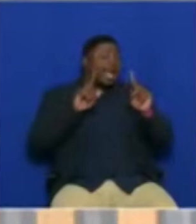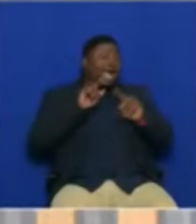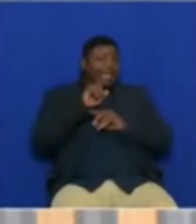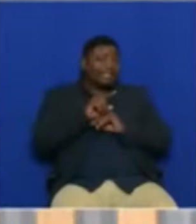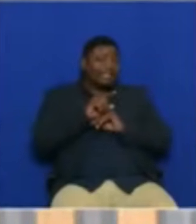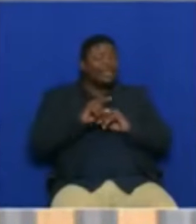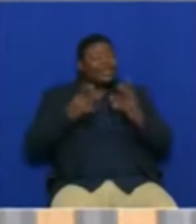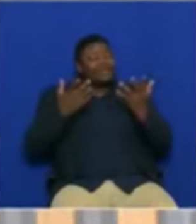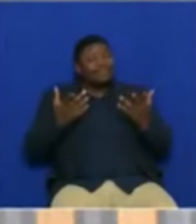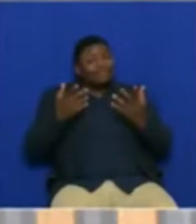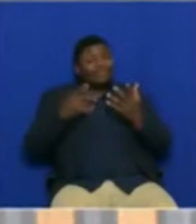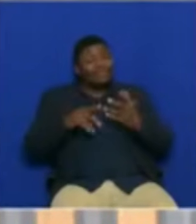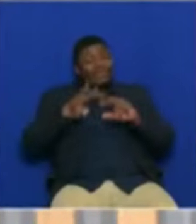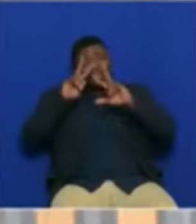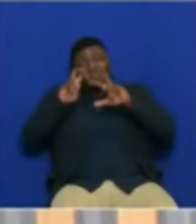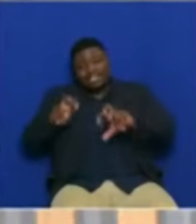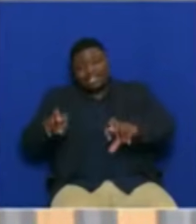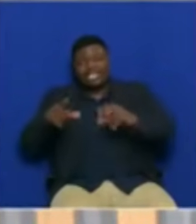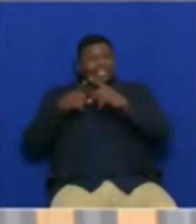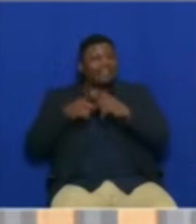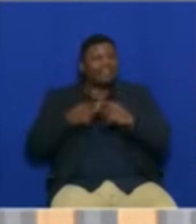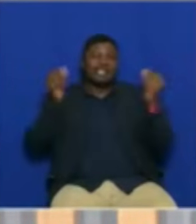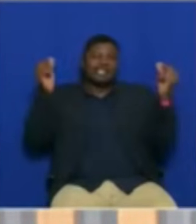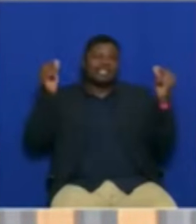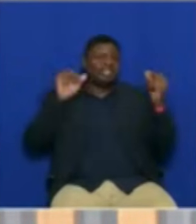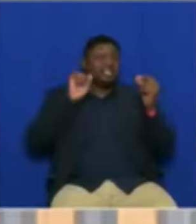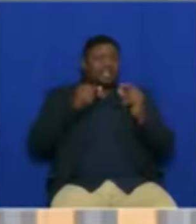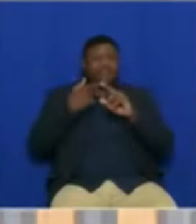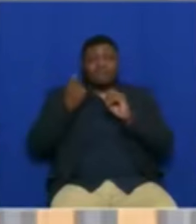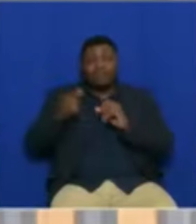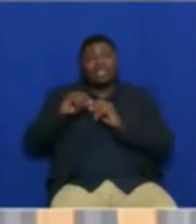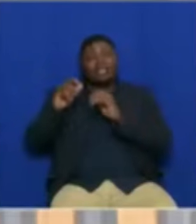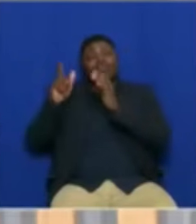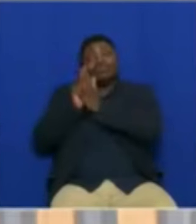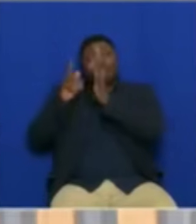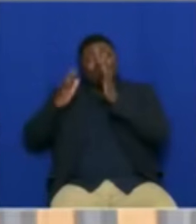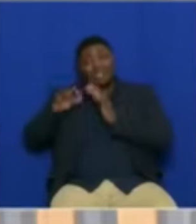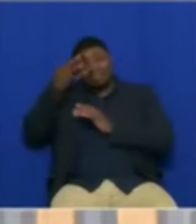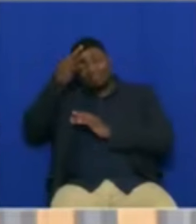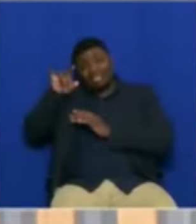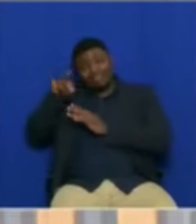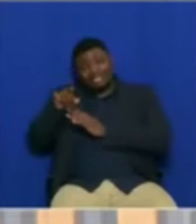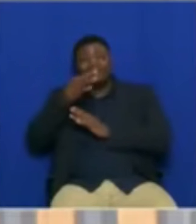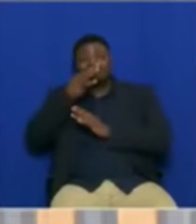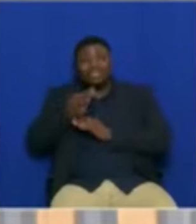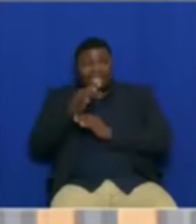the investigation has been completed, there is no risk of interference. That's what he tells the court. Yes. Yes.